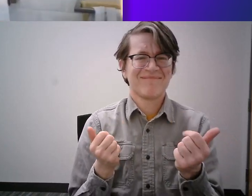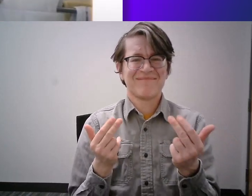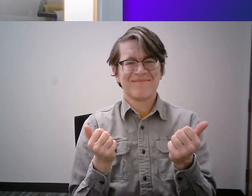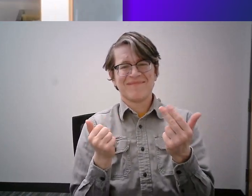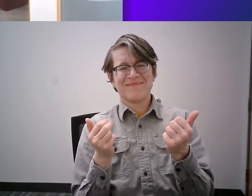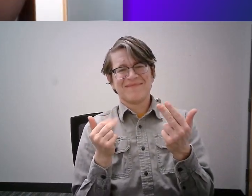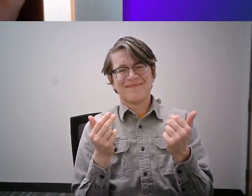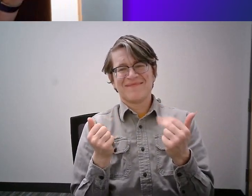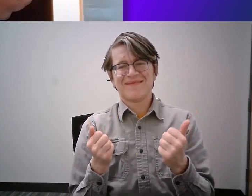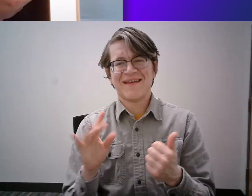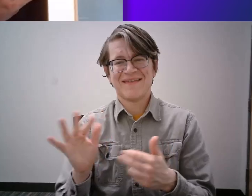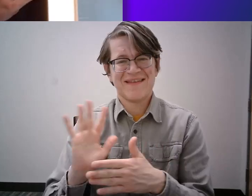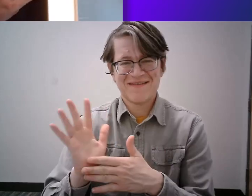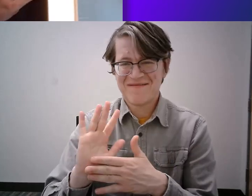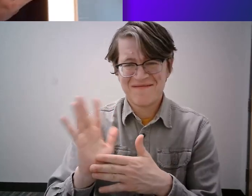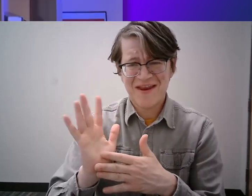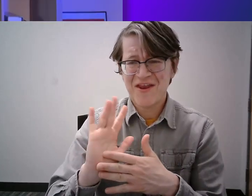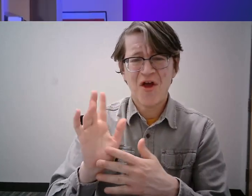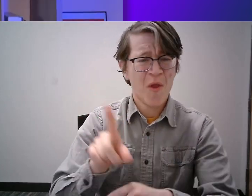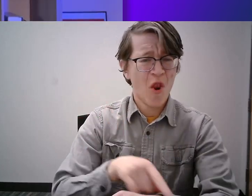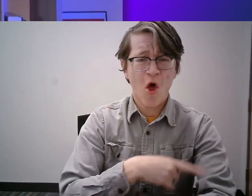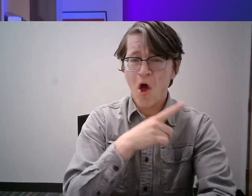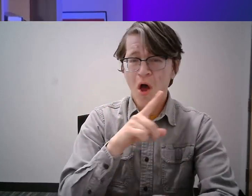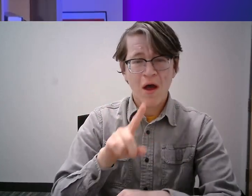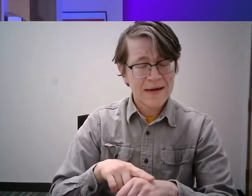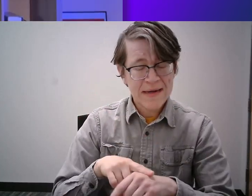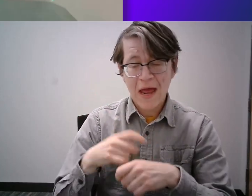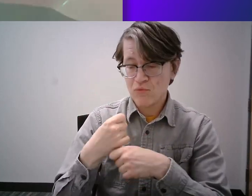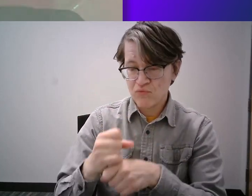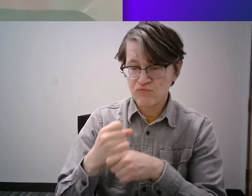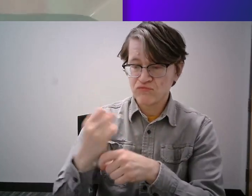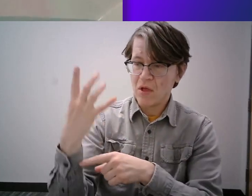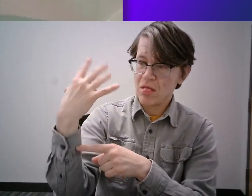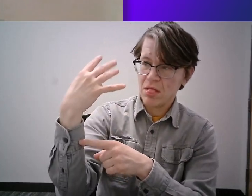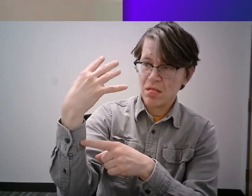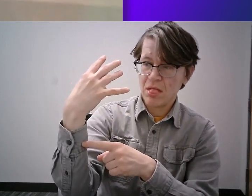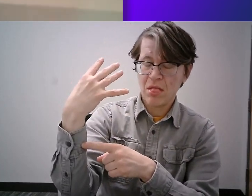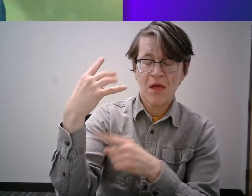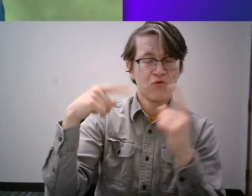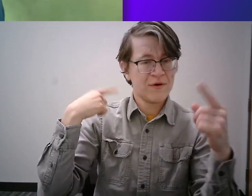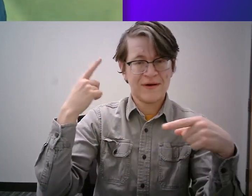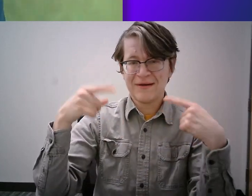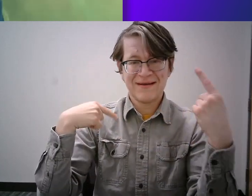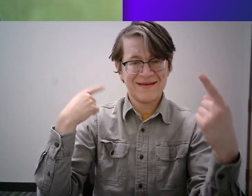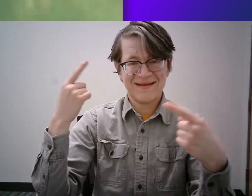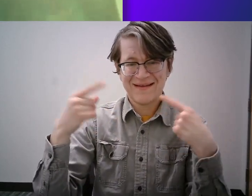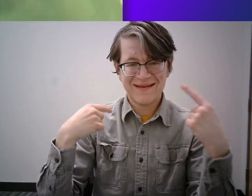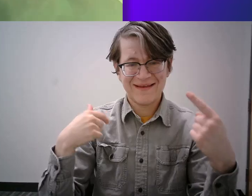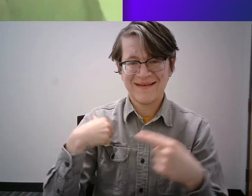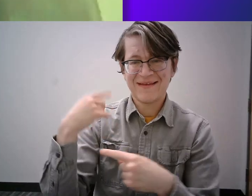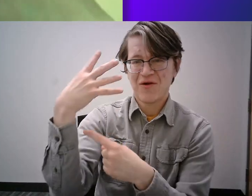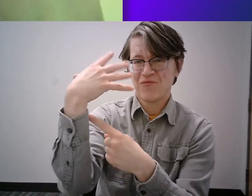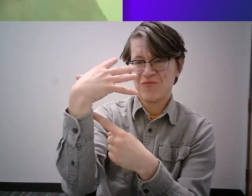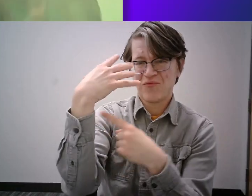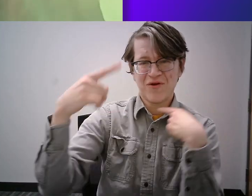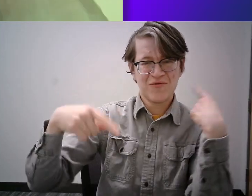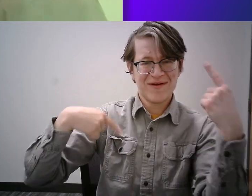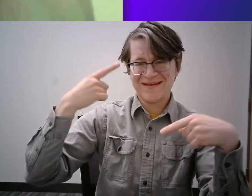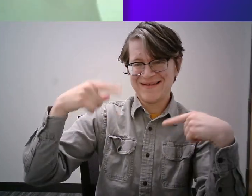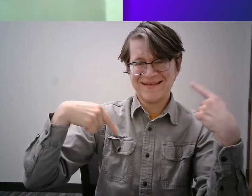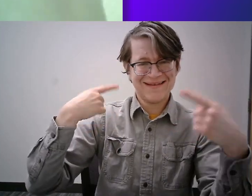This video took me so long, it was just insane, and recording it was crazy as well.